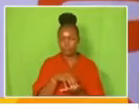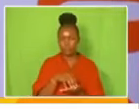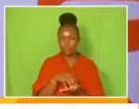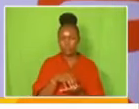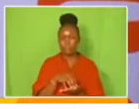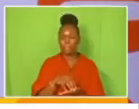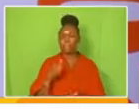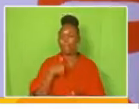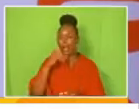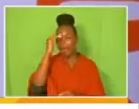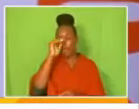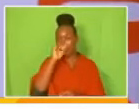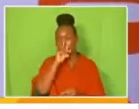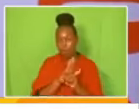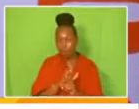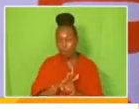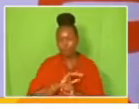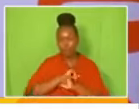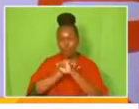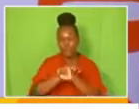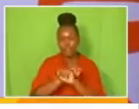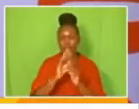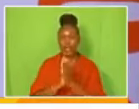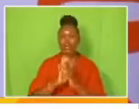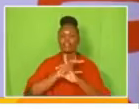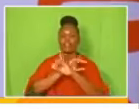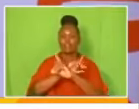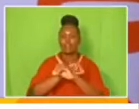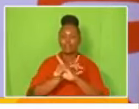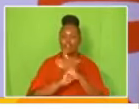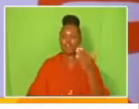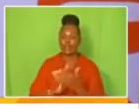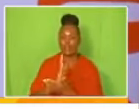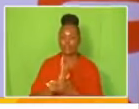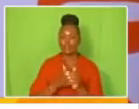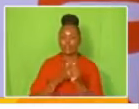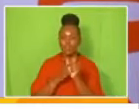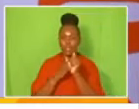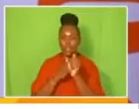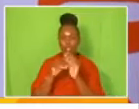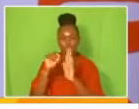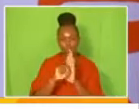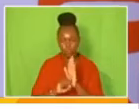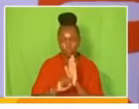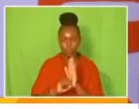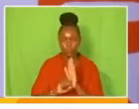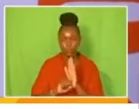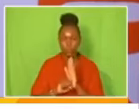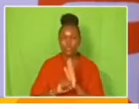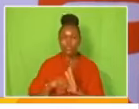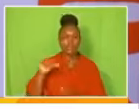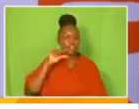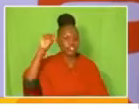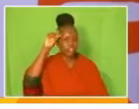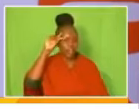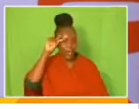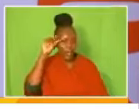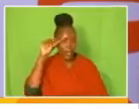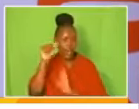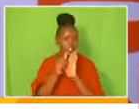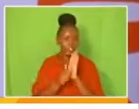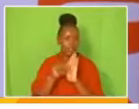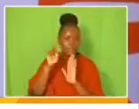I promise to protect and defend their rights to leadership. The gender agenda must begin here in